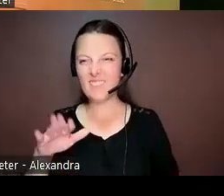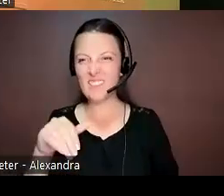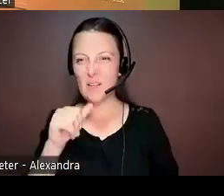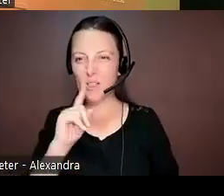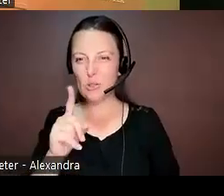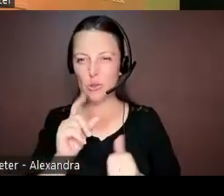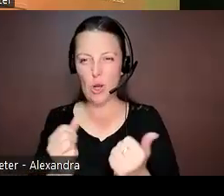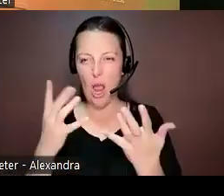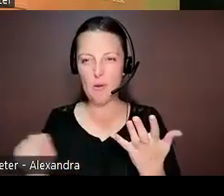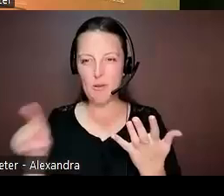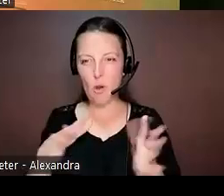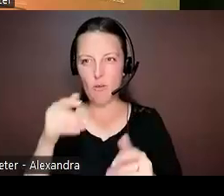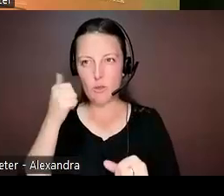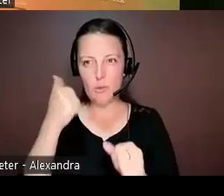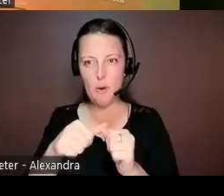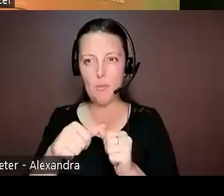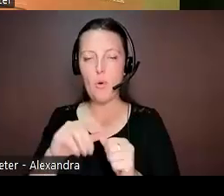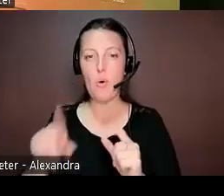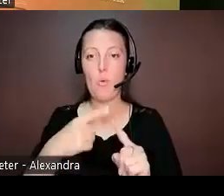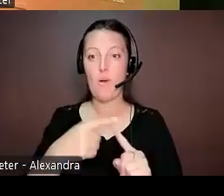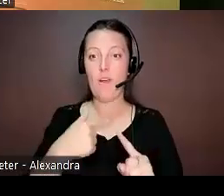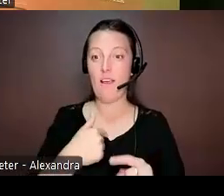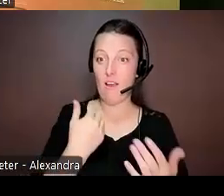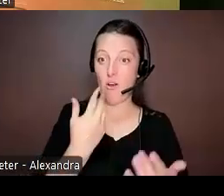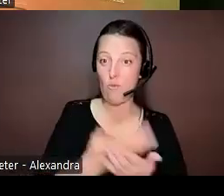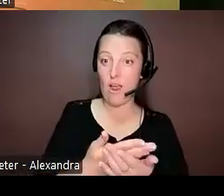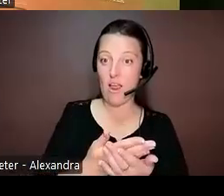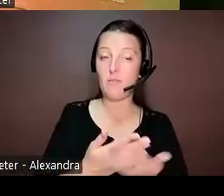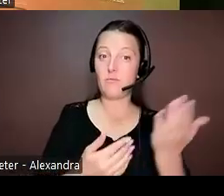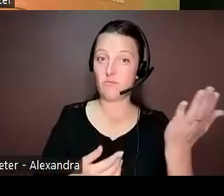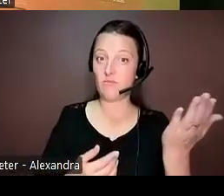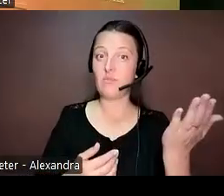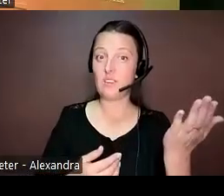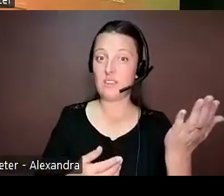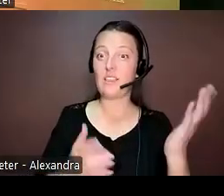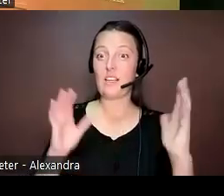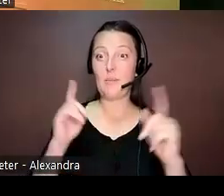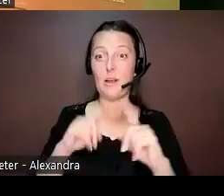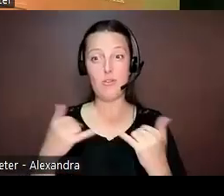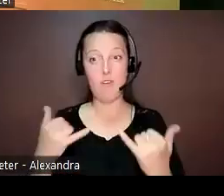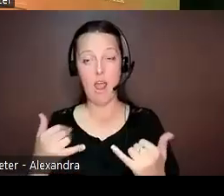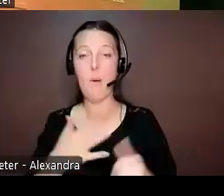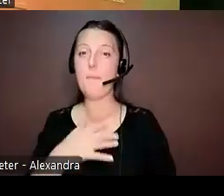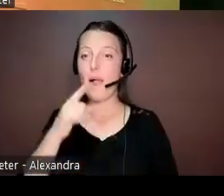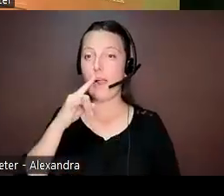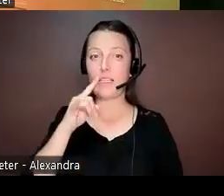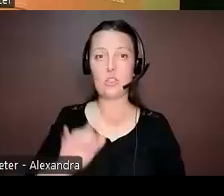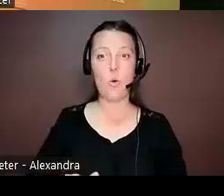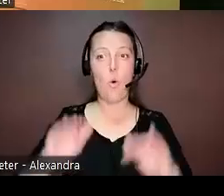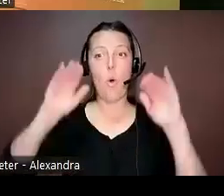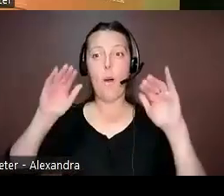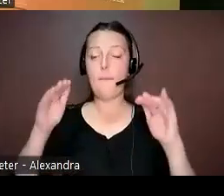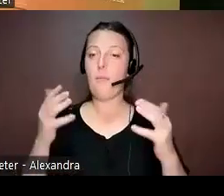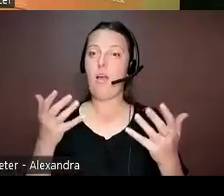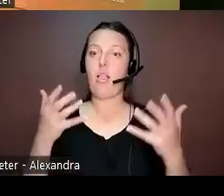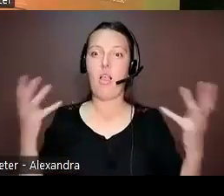when I arrived. And my kids obviously have grown a lot. I'm an empty nester. The kids who was in middle school